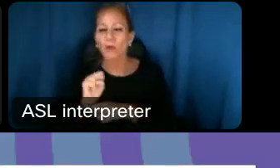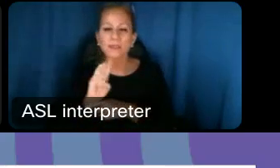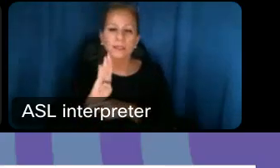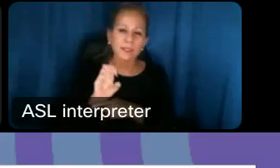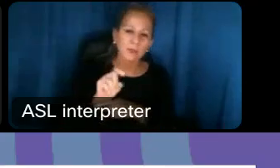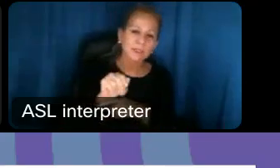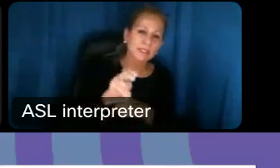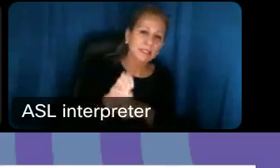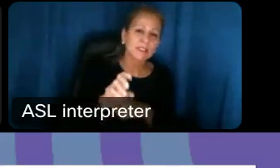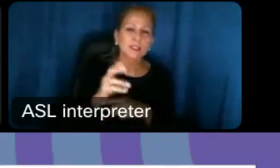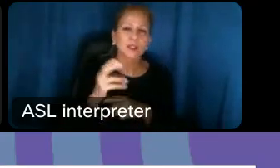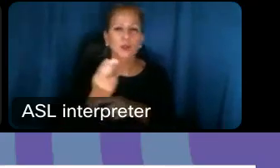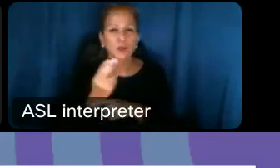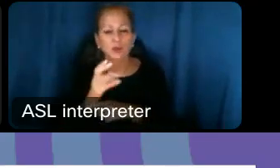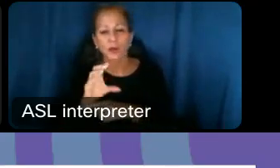use coercion.